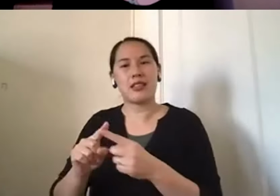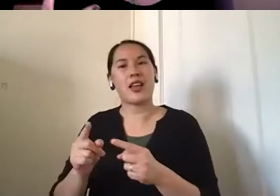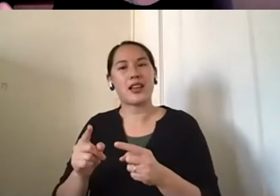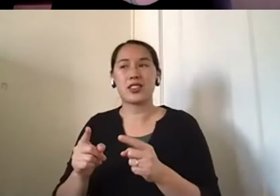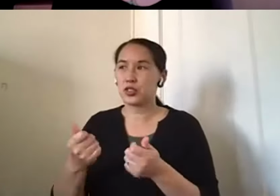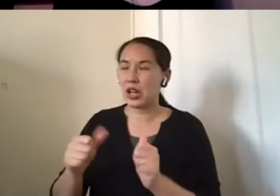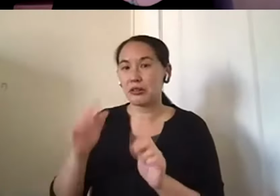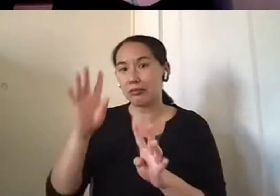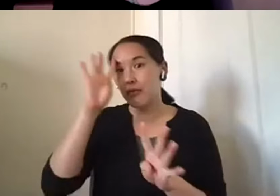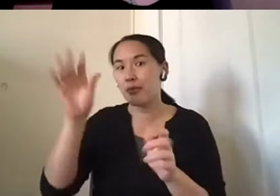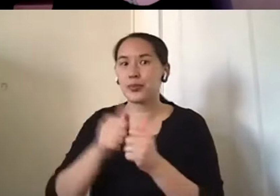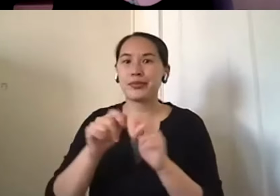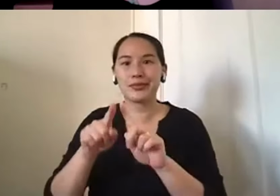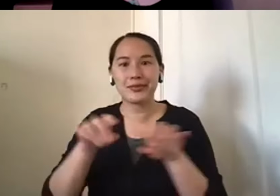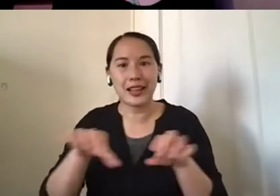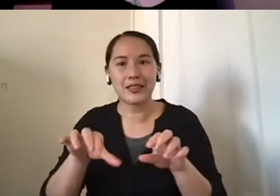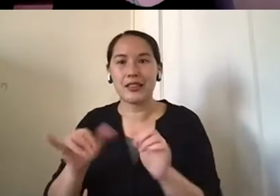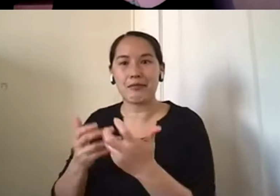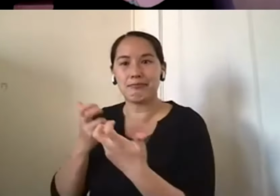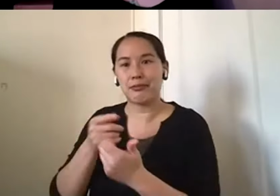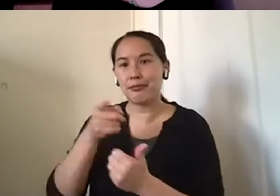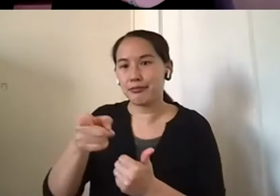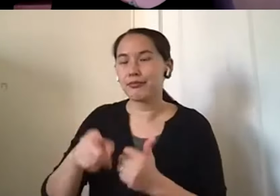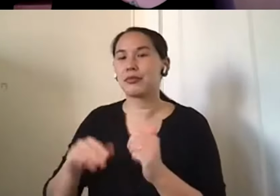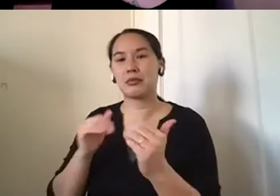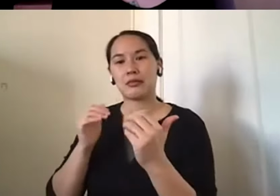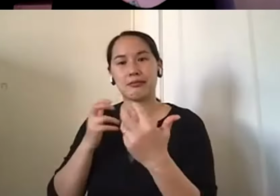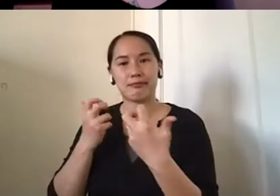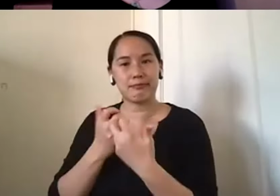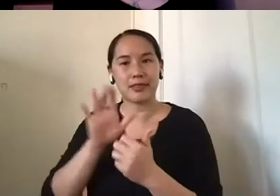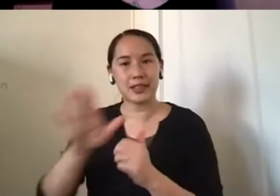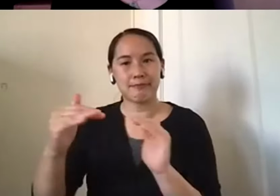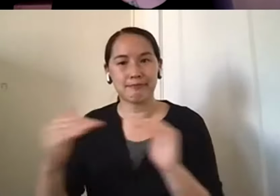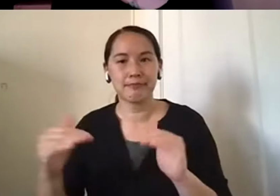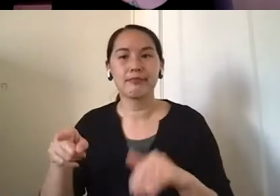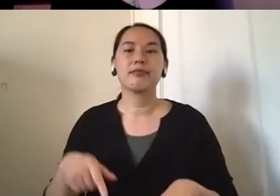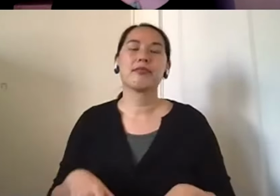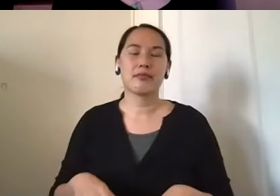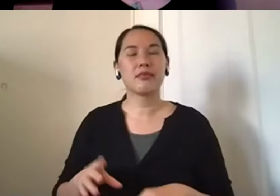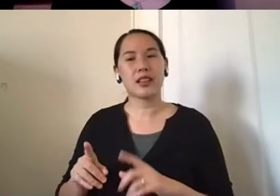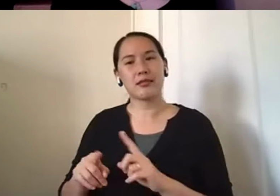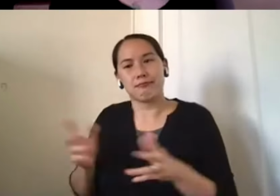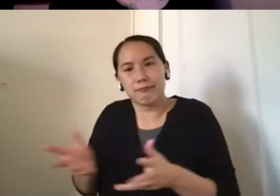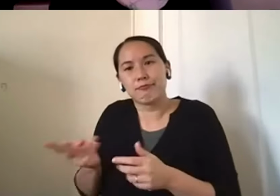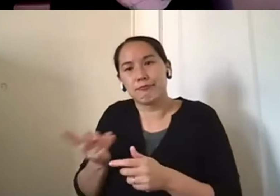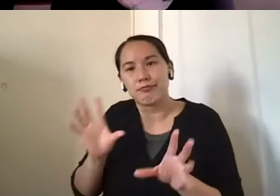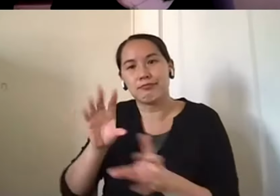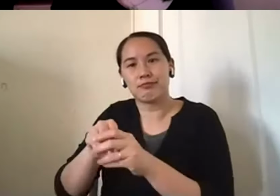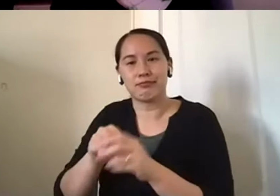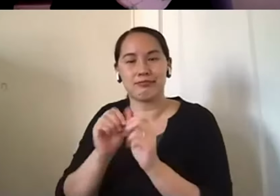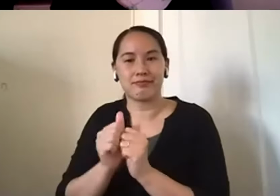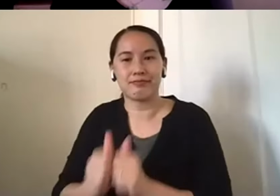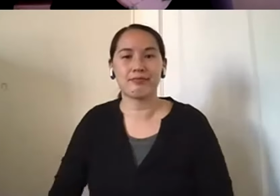or kind of meeting him exactly where he's at on the level of kind of what he needed. Mm-hmm. That's